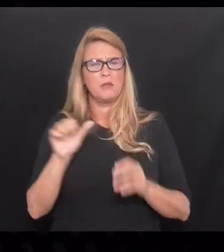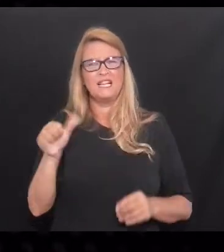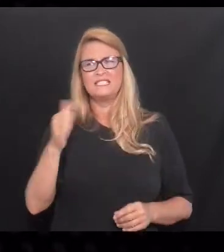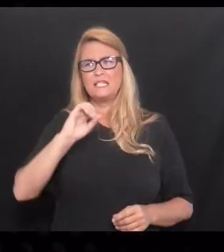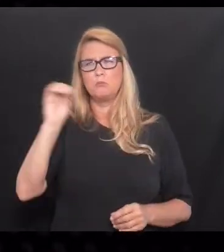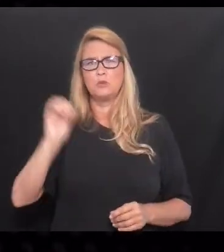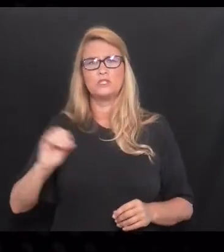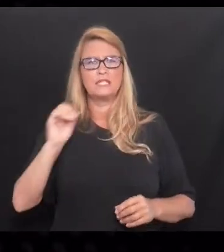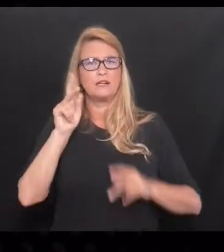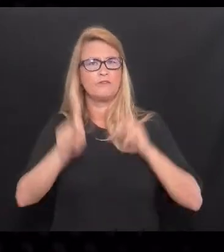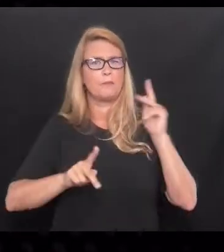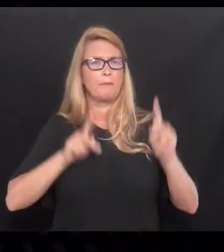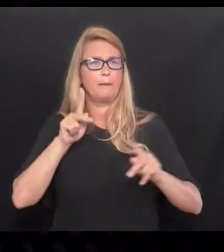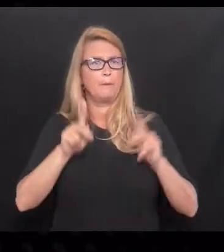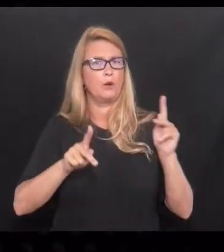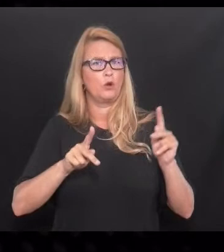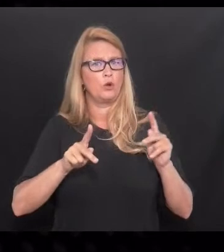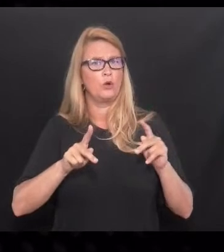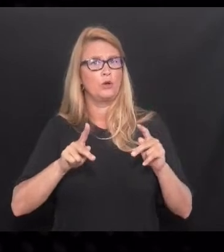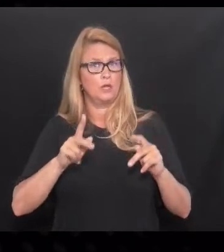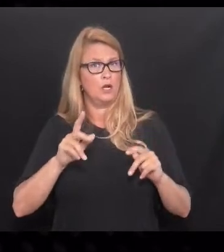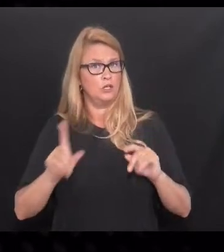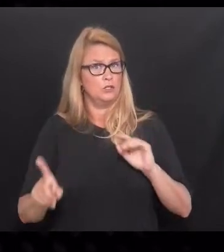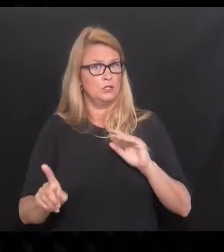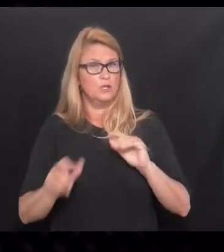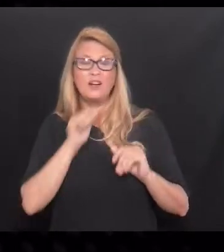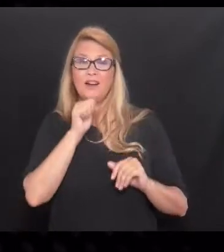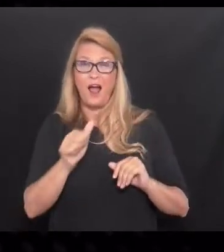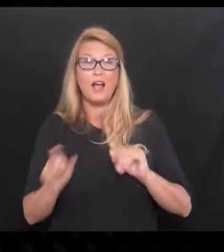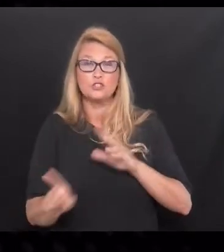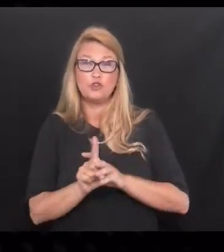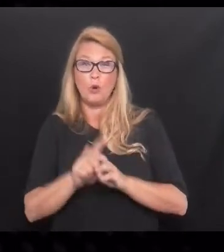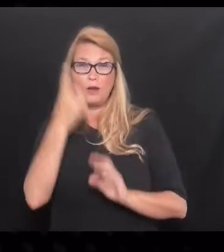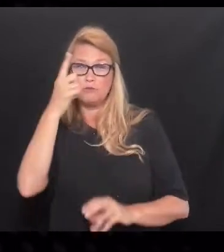of the folks aren't coming back for the second shot. How significant